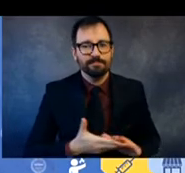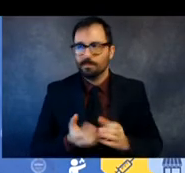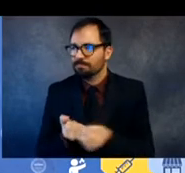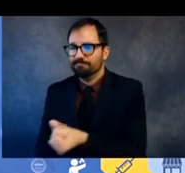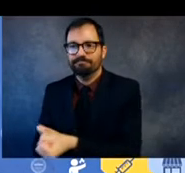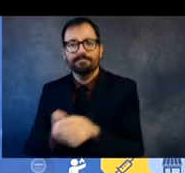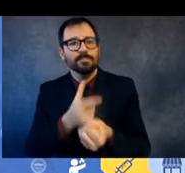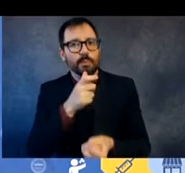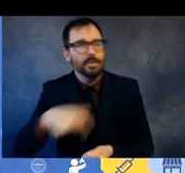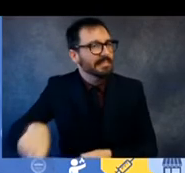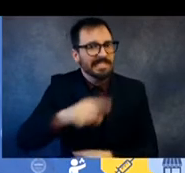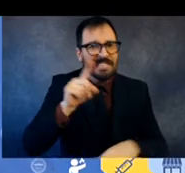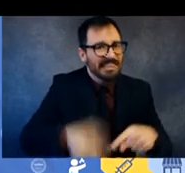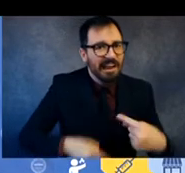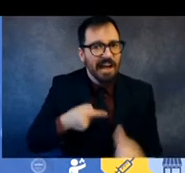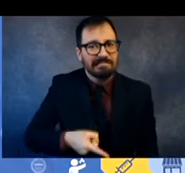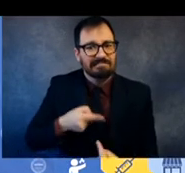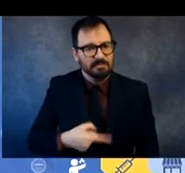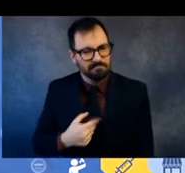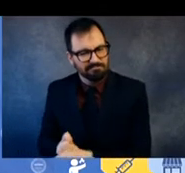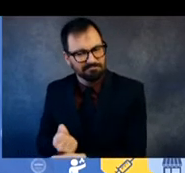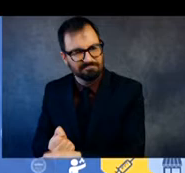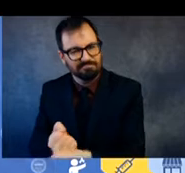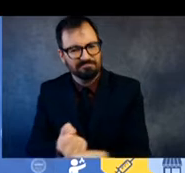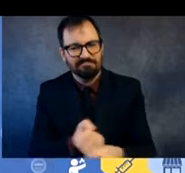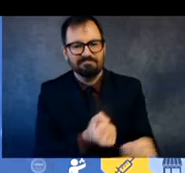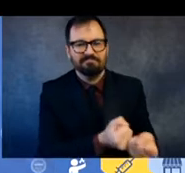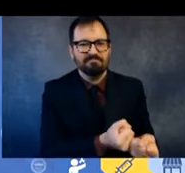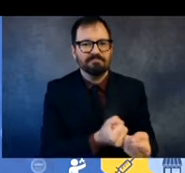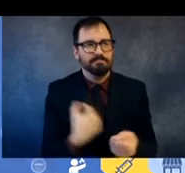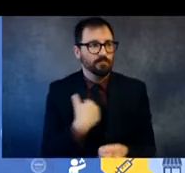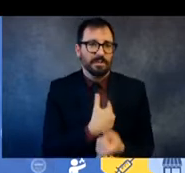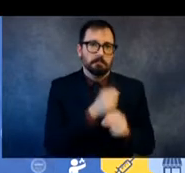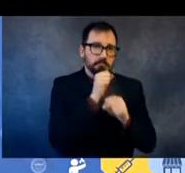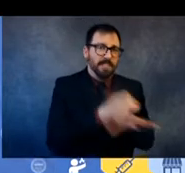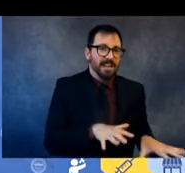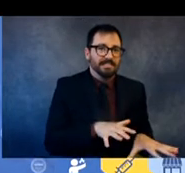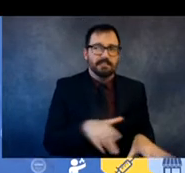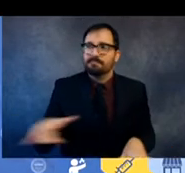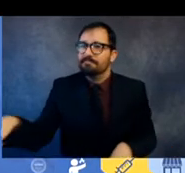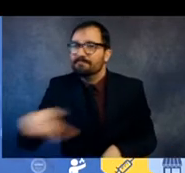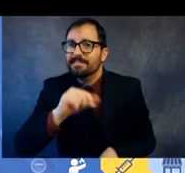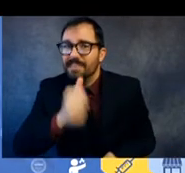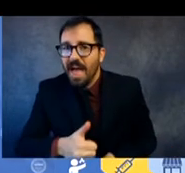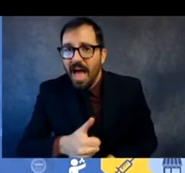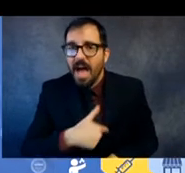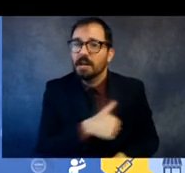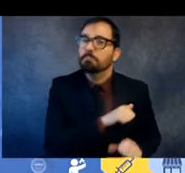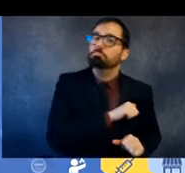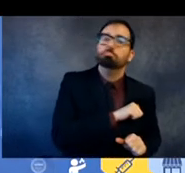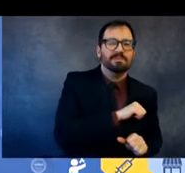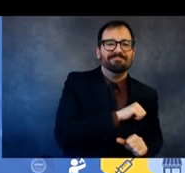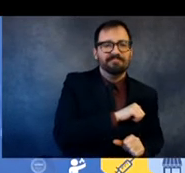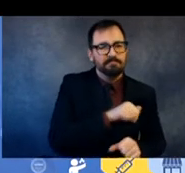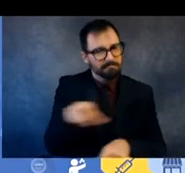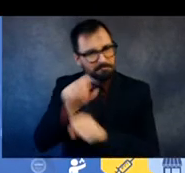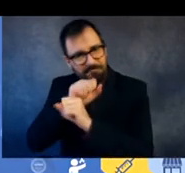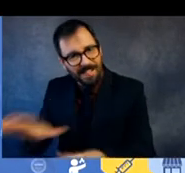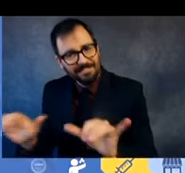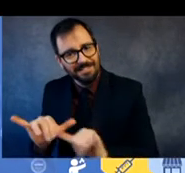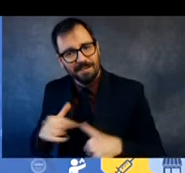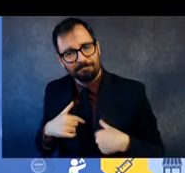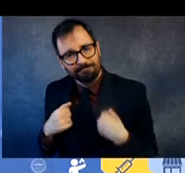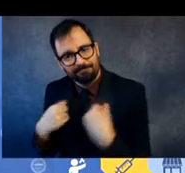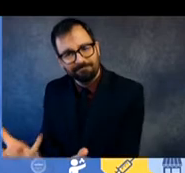those countries that don't have the blessings that we have. And we've got to step up in a big way, like America has always